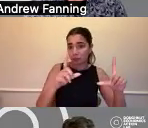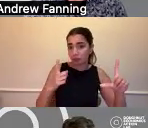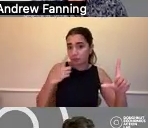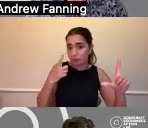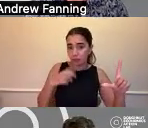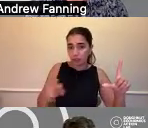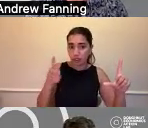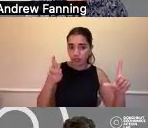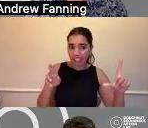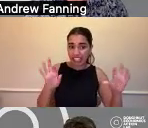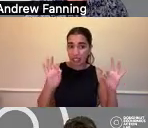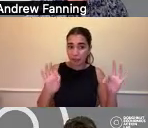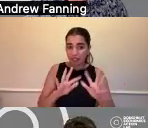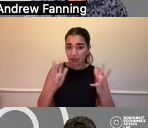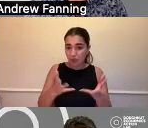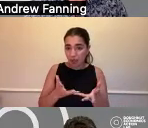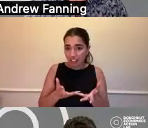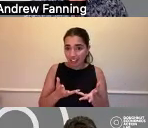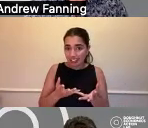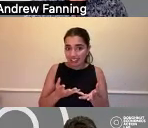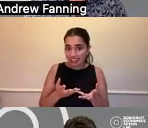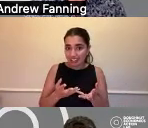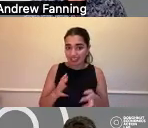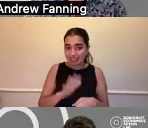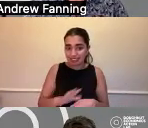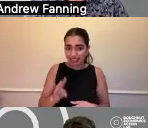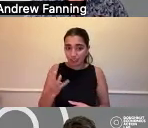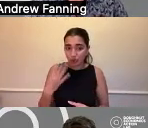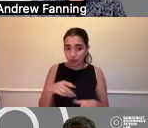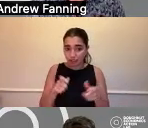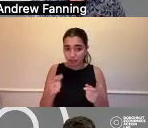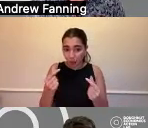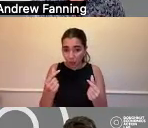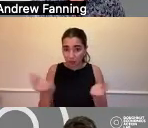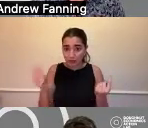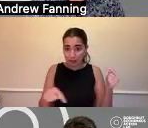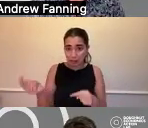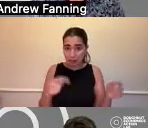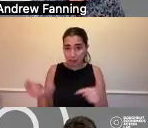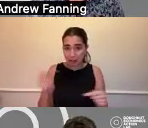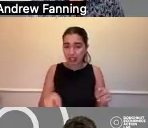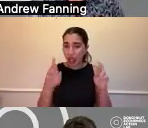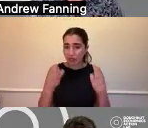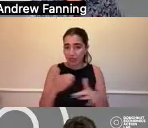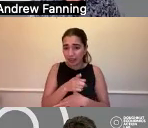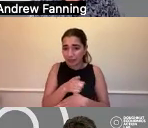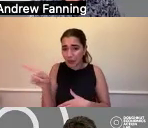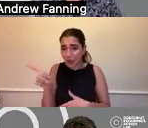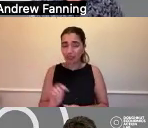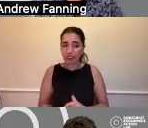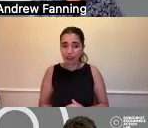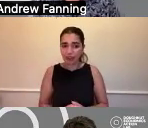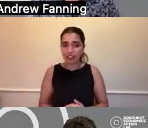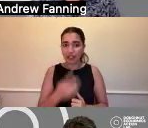ideally, in a perfect world where we have nearly 400 people who have joined, it works for everybody, and that you